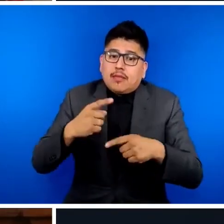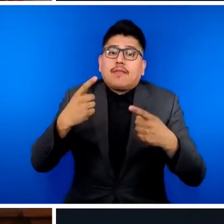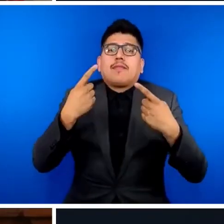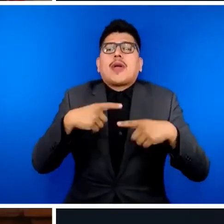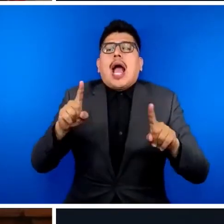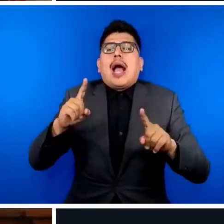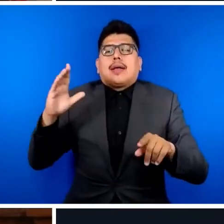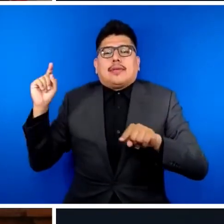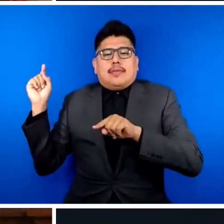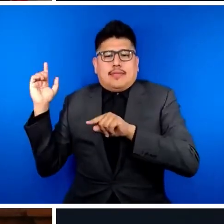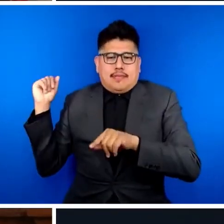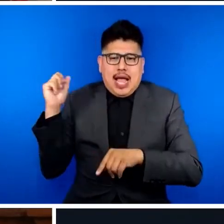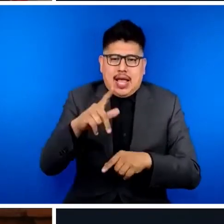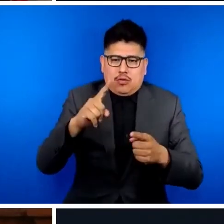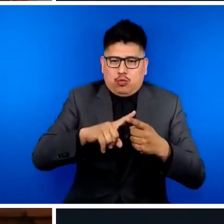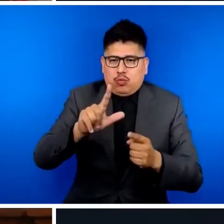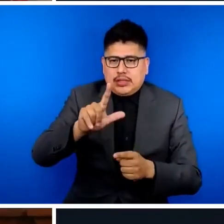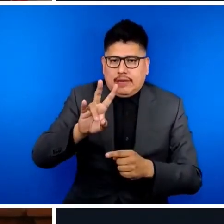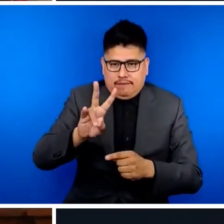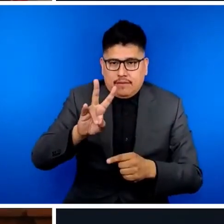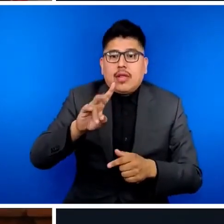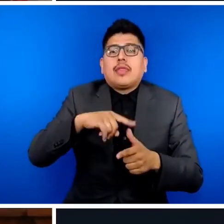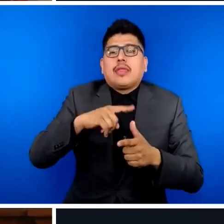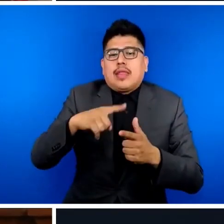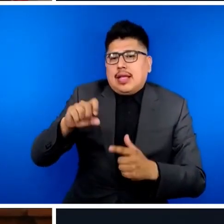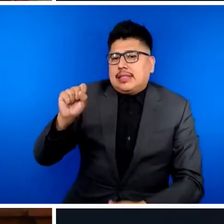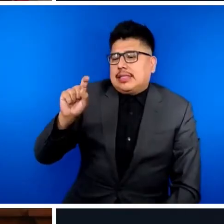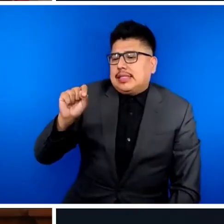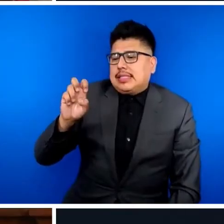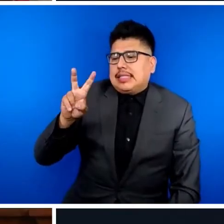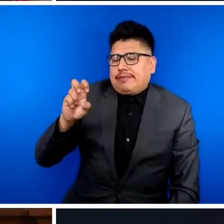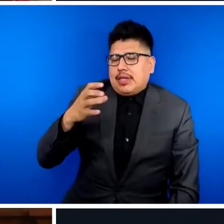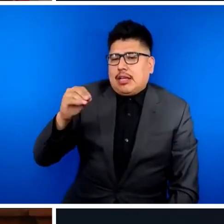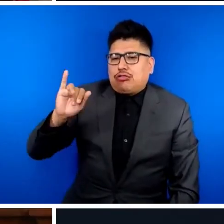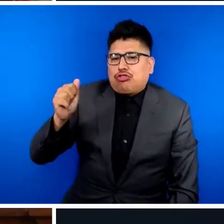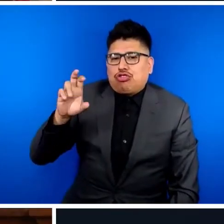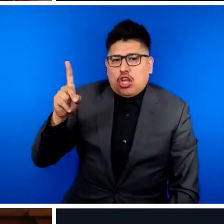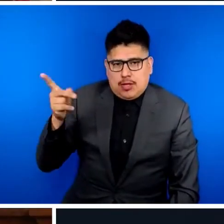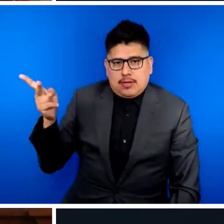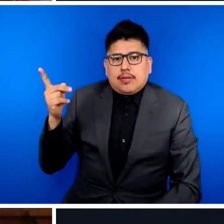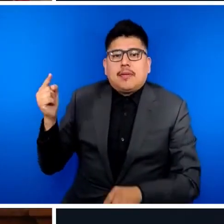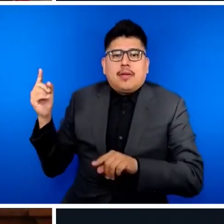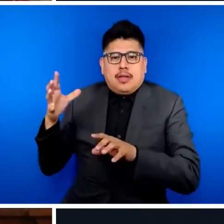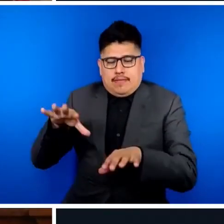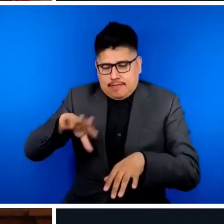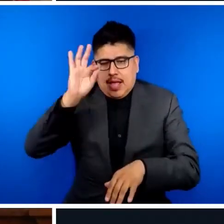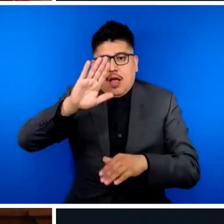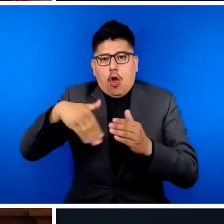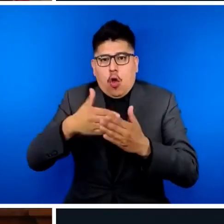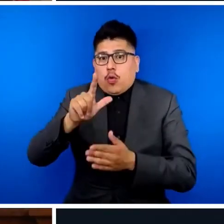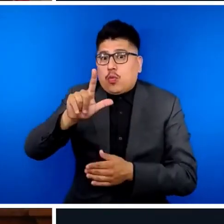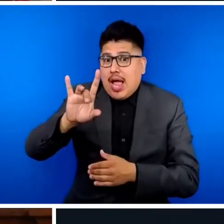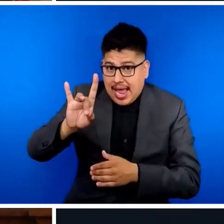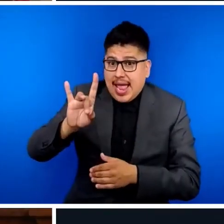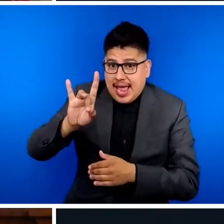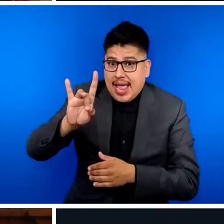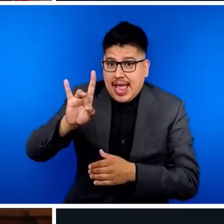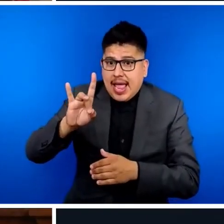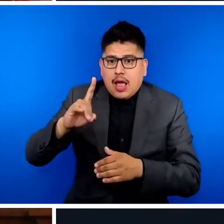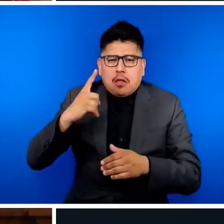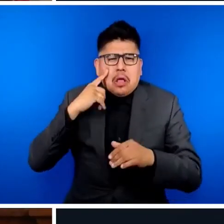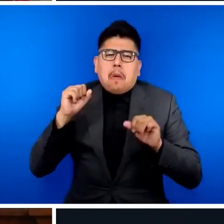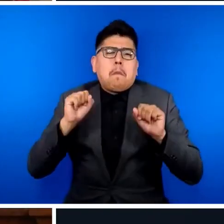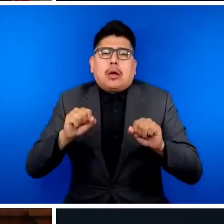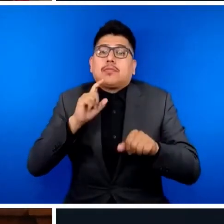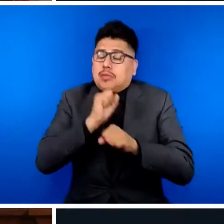27. And then Steve and Jared, they got it back to 28. They found all 28. Nobody thought that was possible, but we did it. And